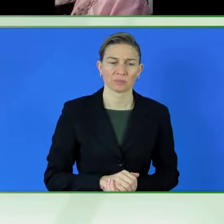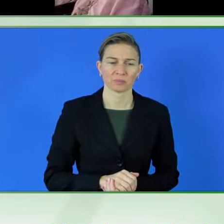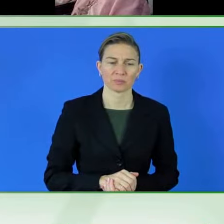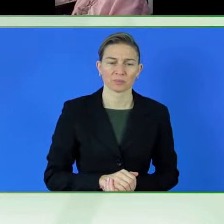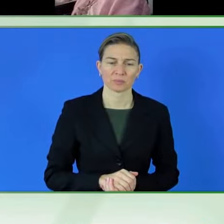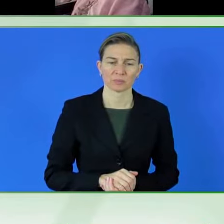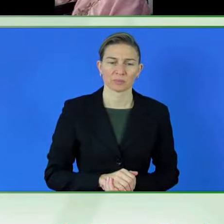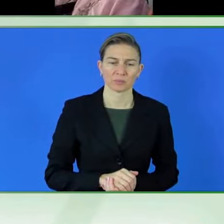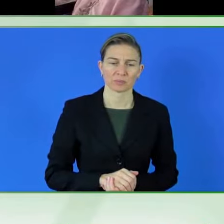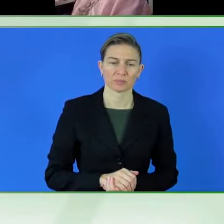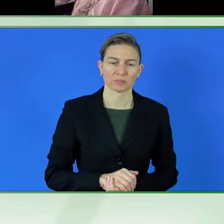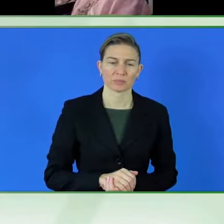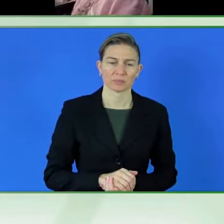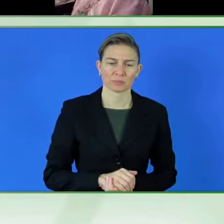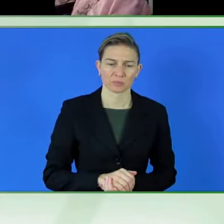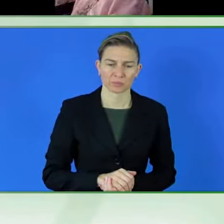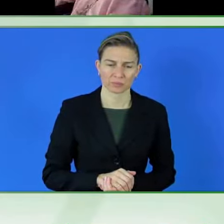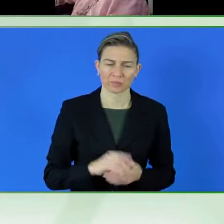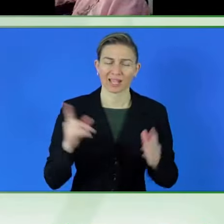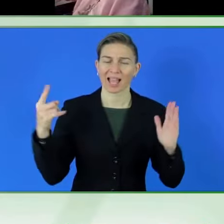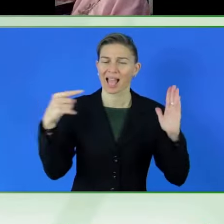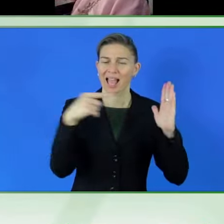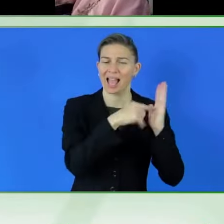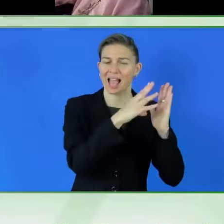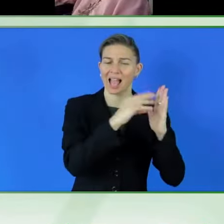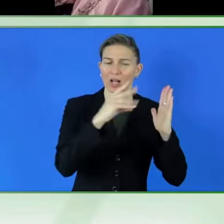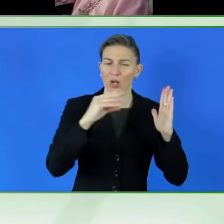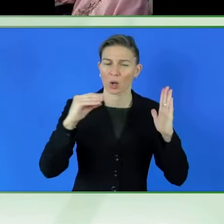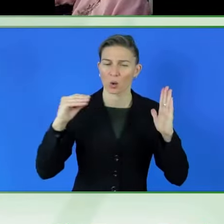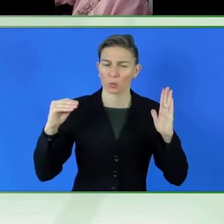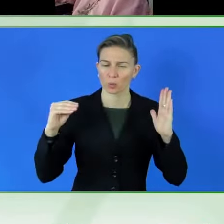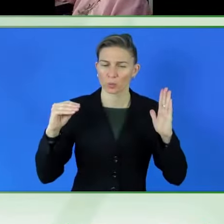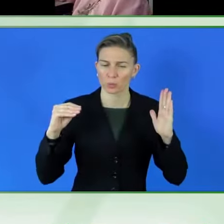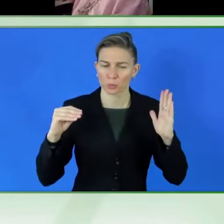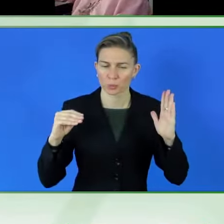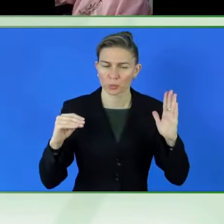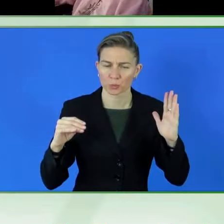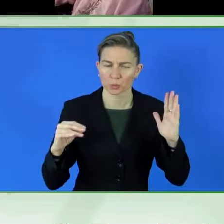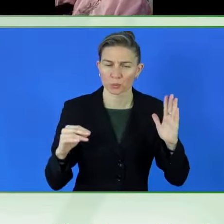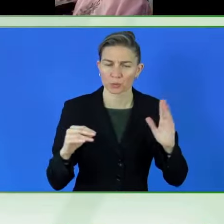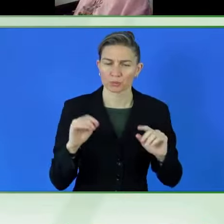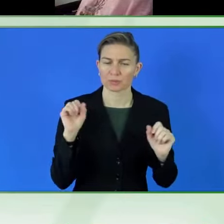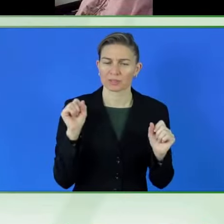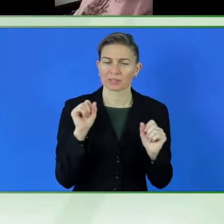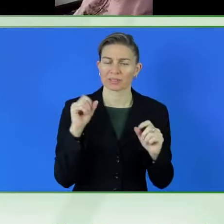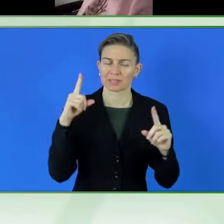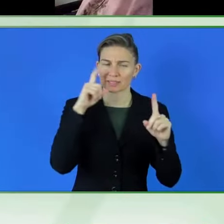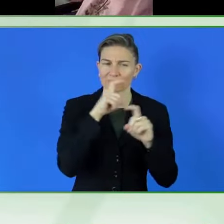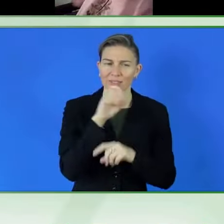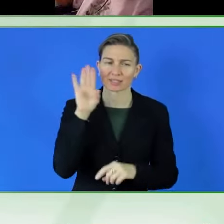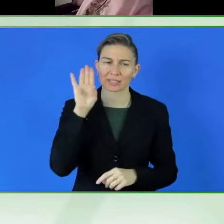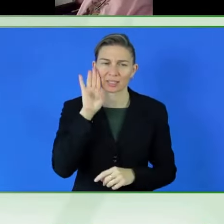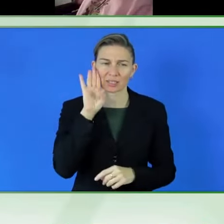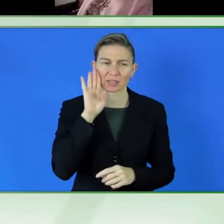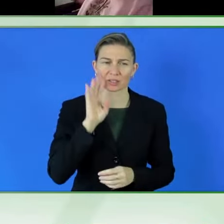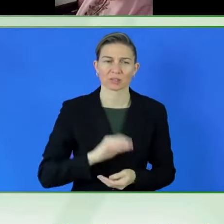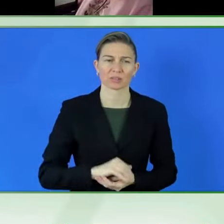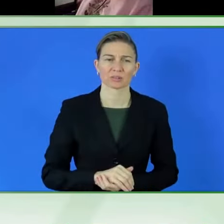about 1.7 million people across the world. They